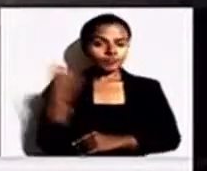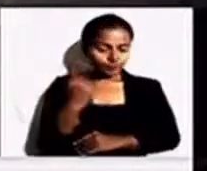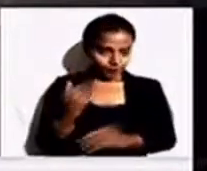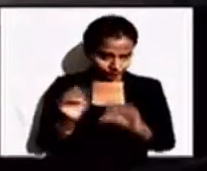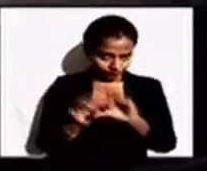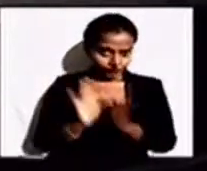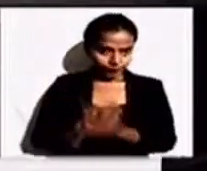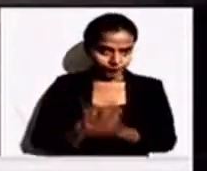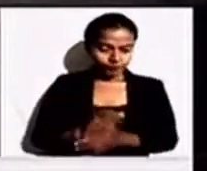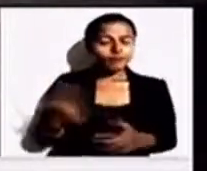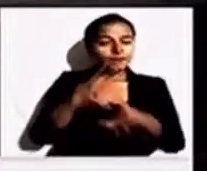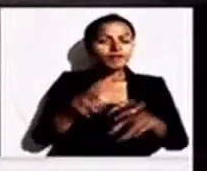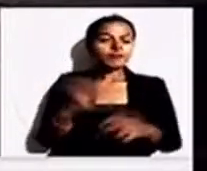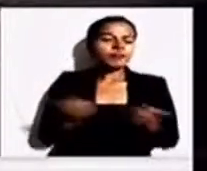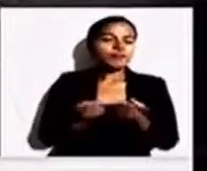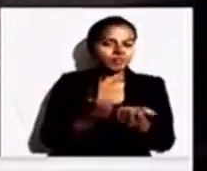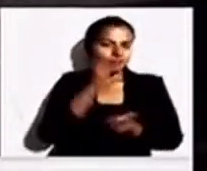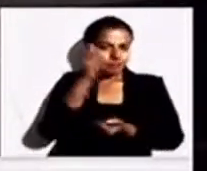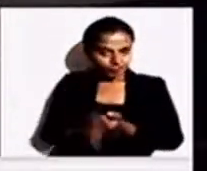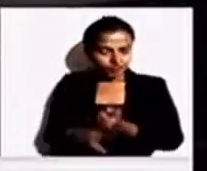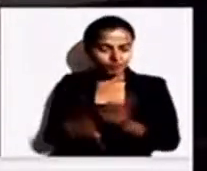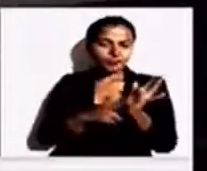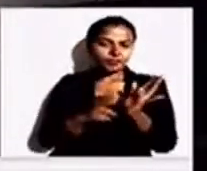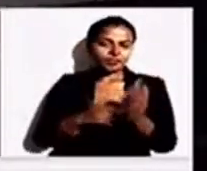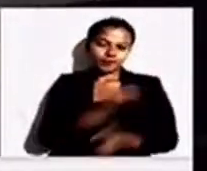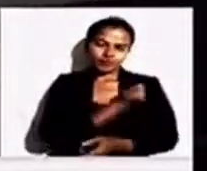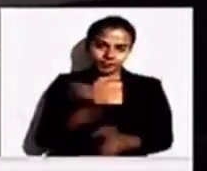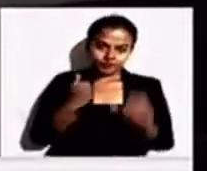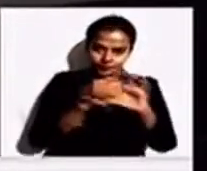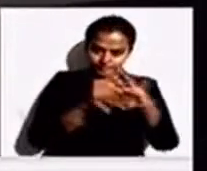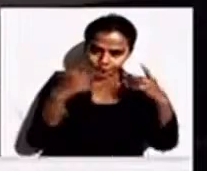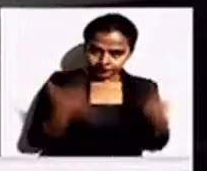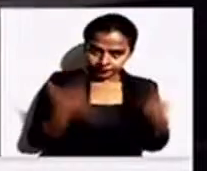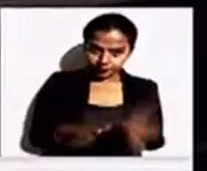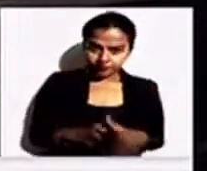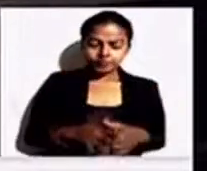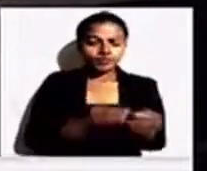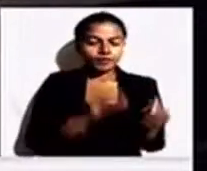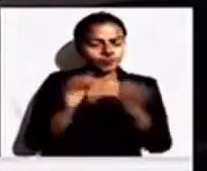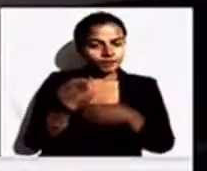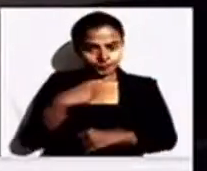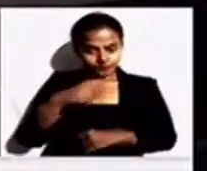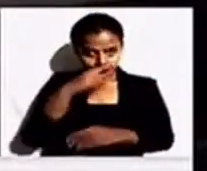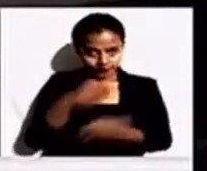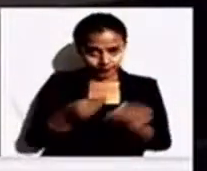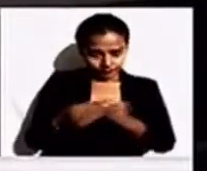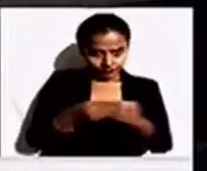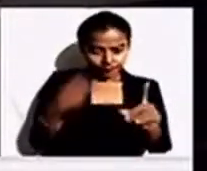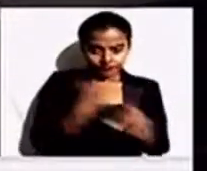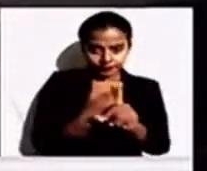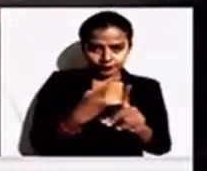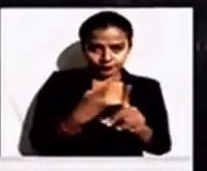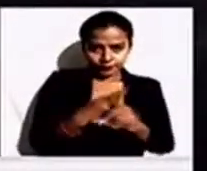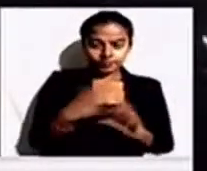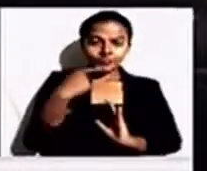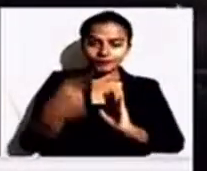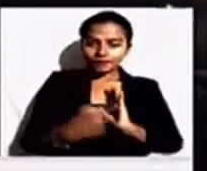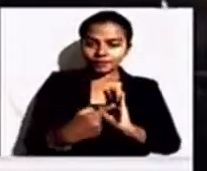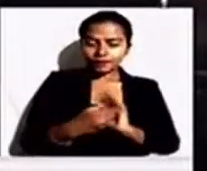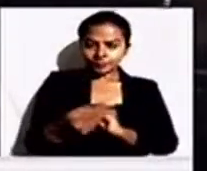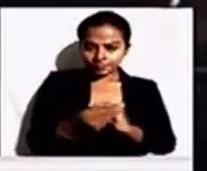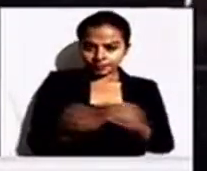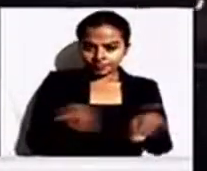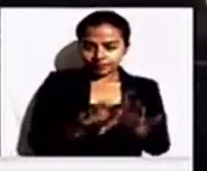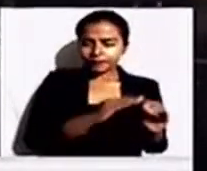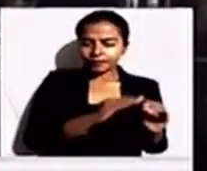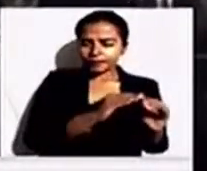Vaunia Base Hospital. Waves had reached the land in the coastal areas of Kinya in the Trincomalee district, leaving low-lying areas inundated. Trees had fallen due